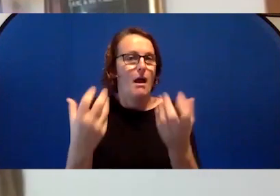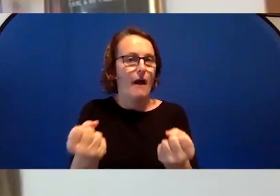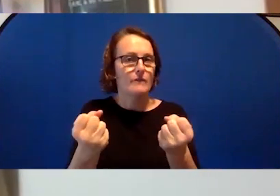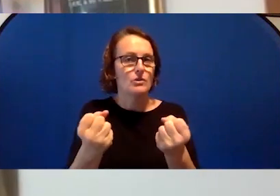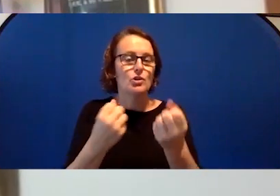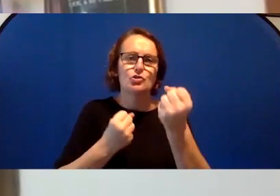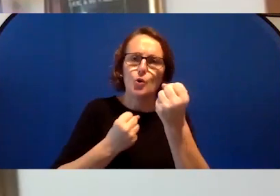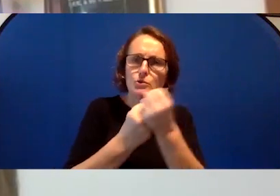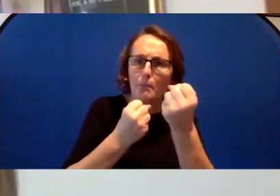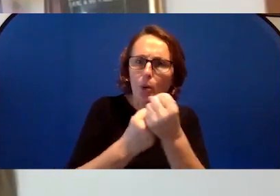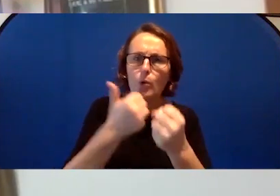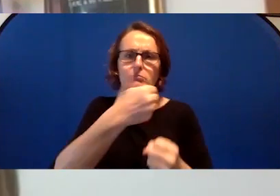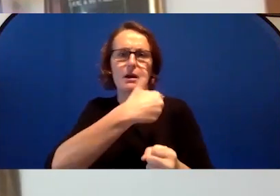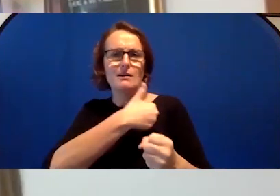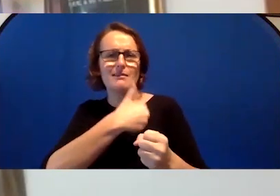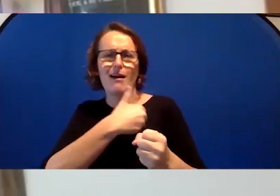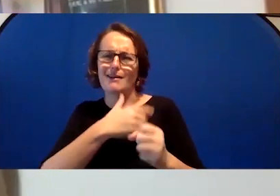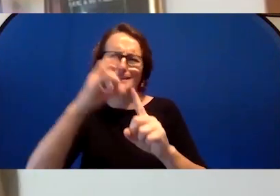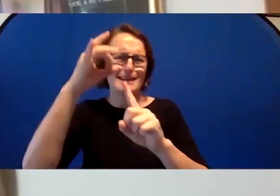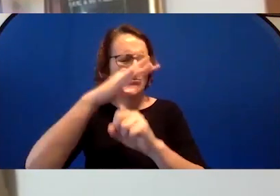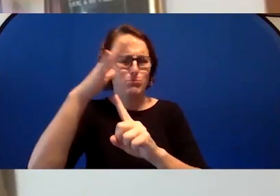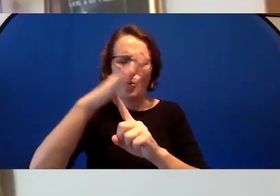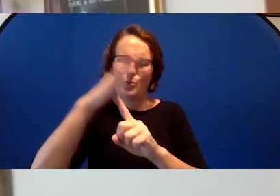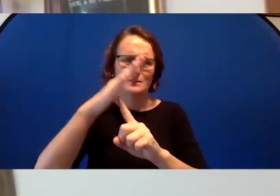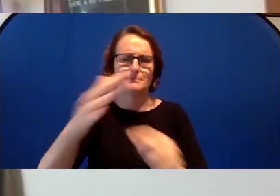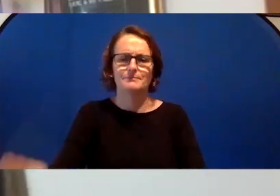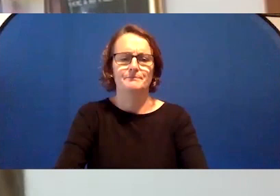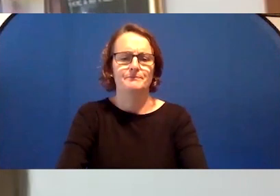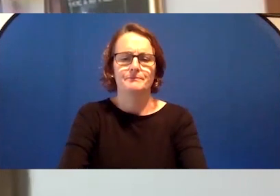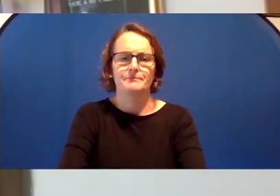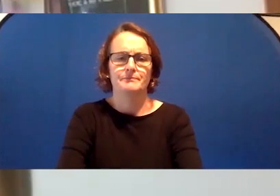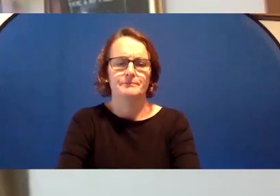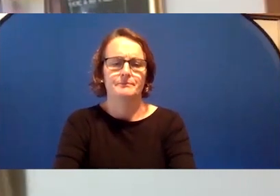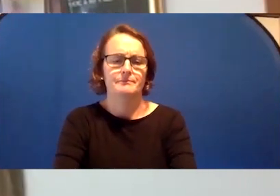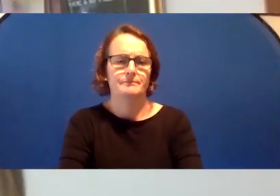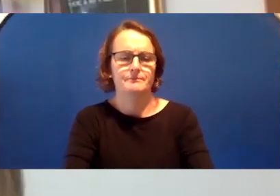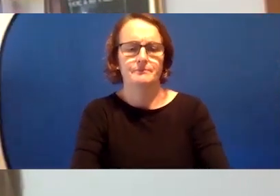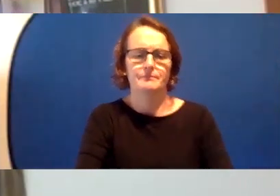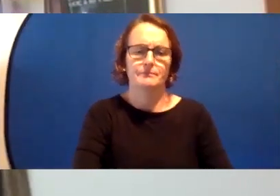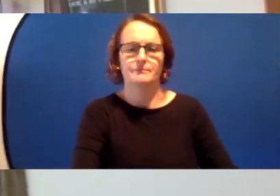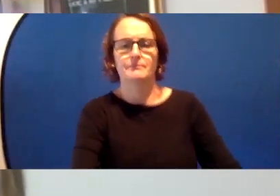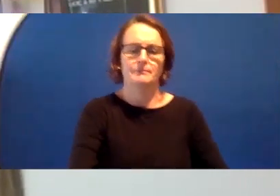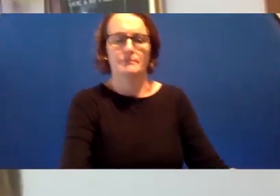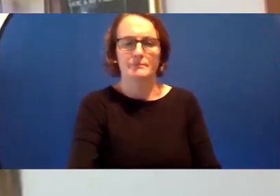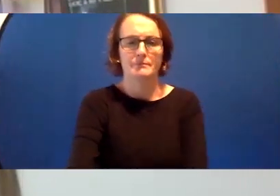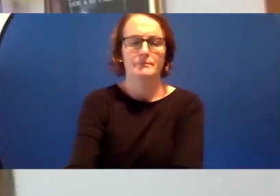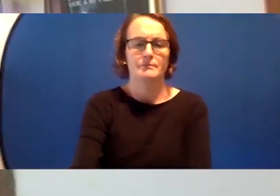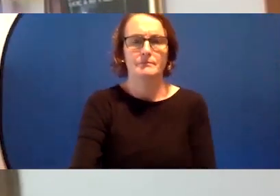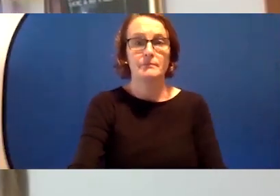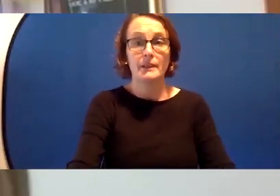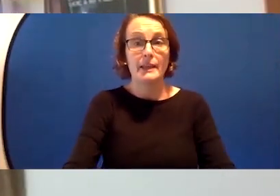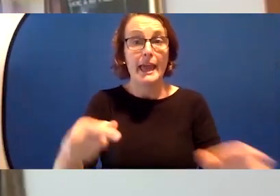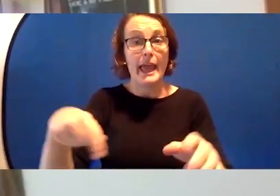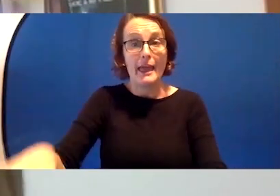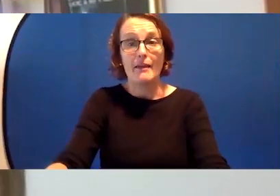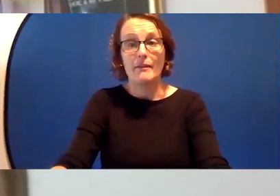support and kindness just go such a long way. Everyone will have their own response to what's happening, and many